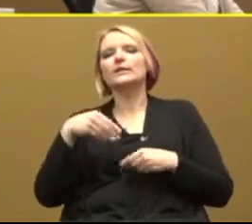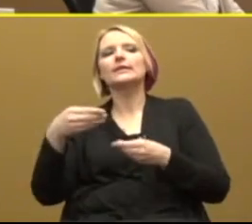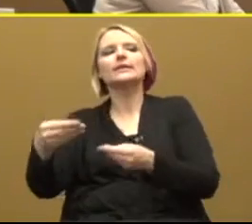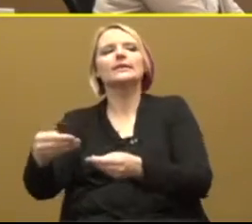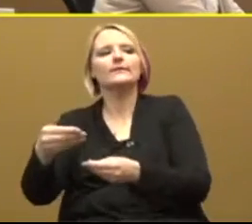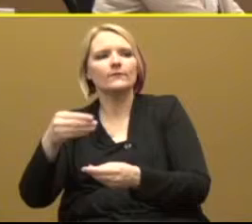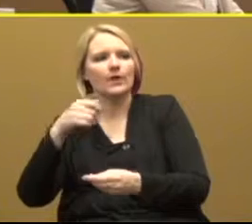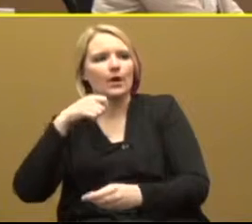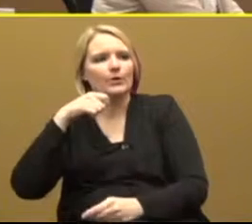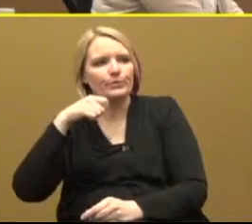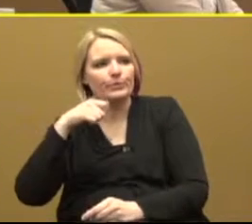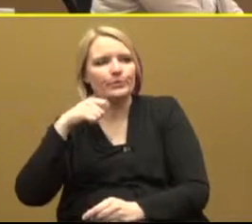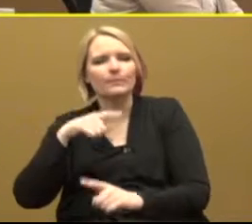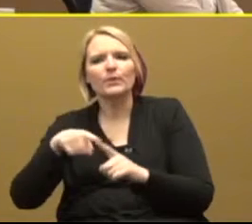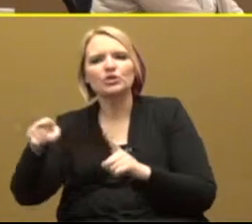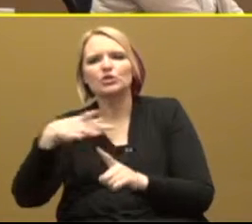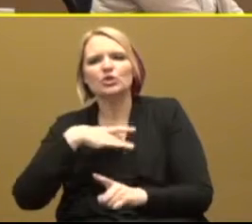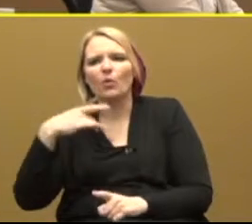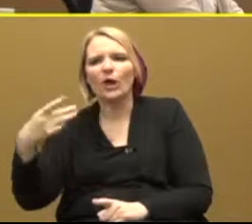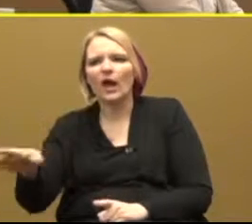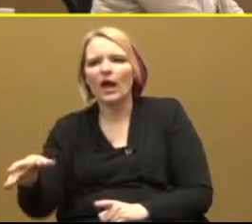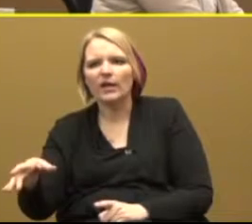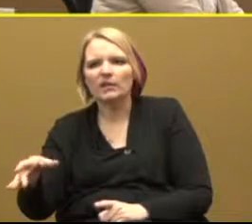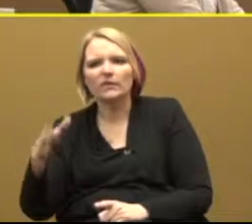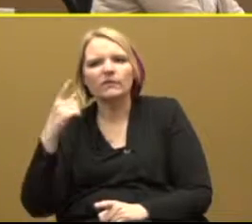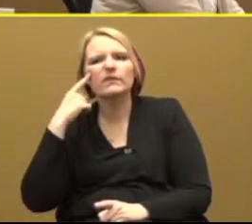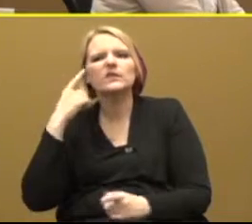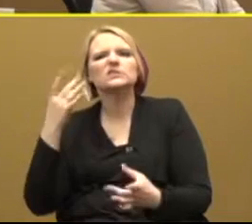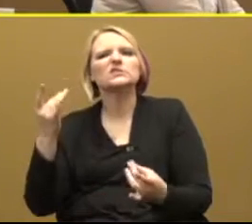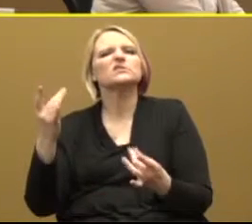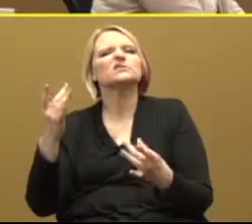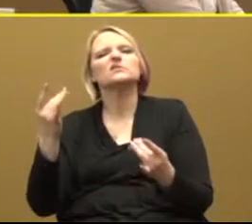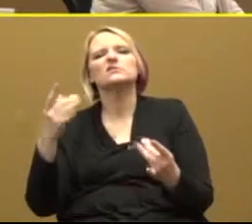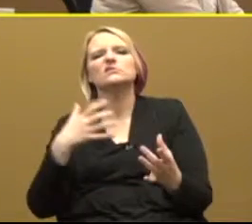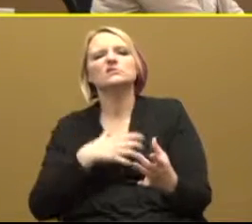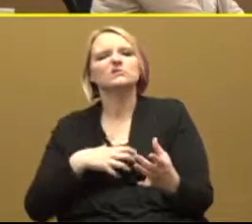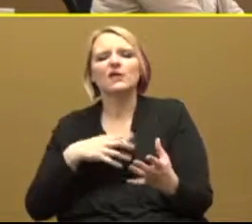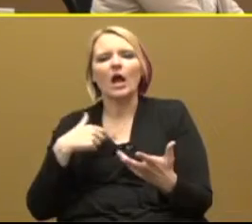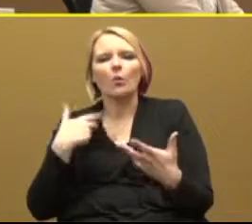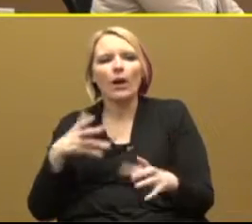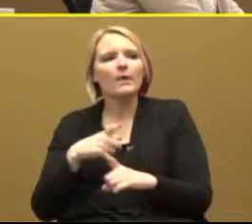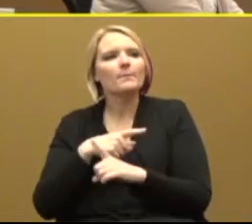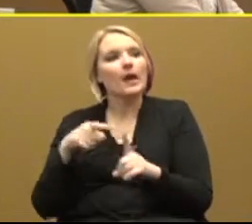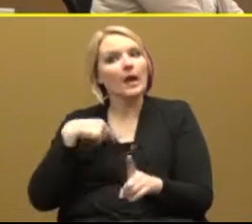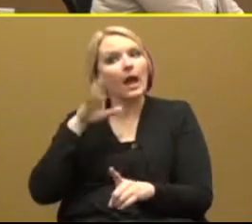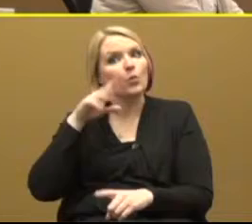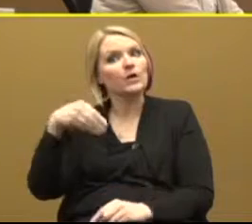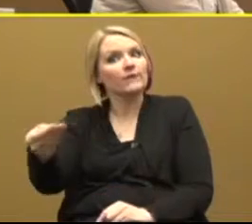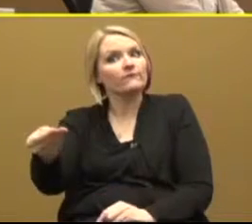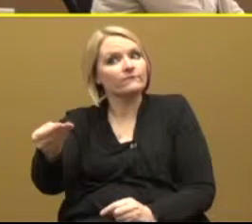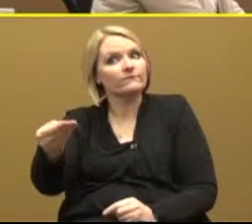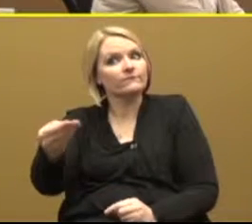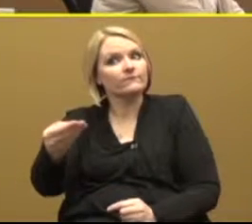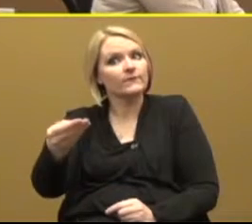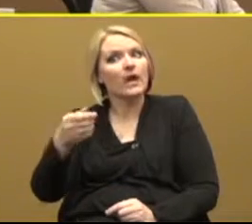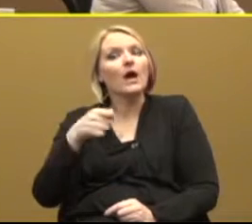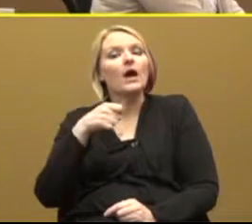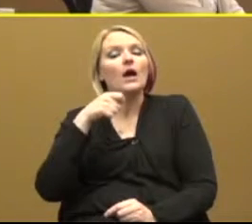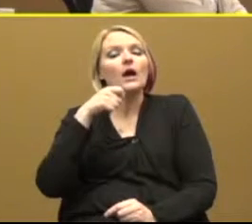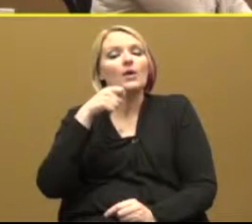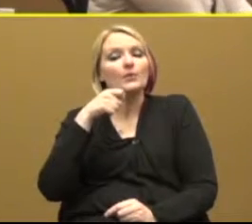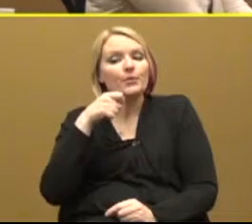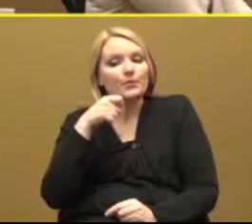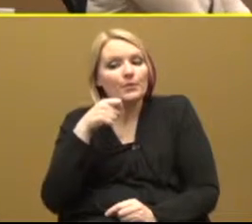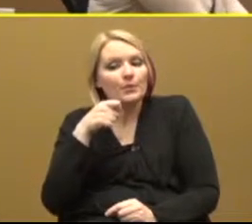bubbles. But she doesn't really care for bubbles, right? Because she thinks they're sticky. But I would go ahead and give her some bubbles, right? I'd blow them, and